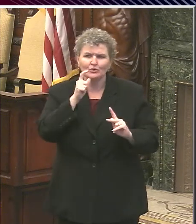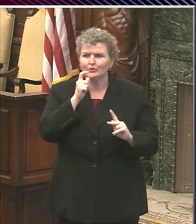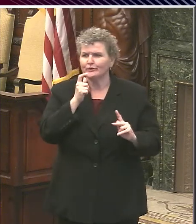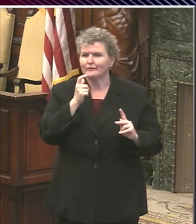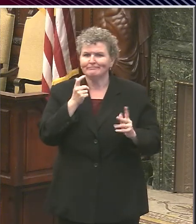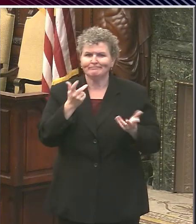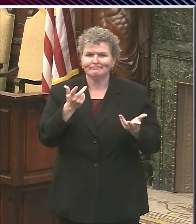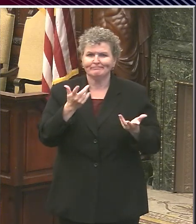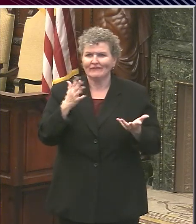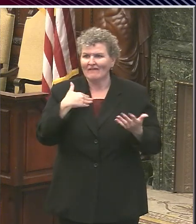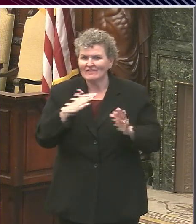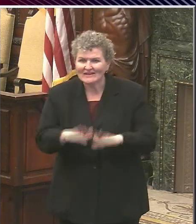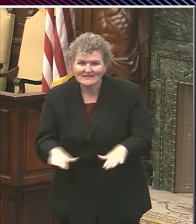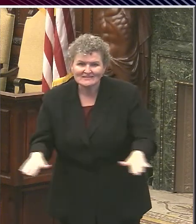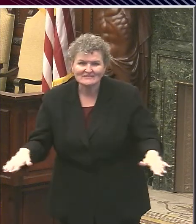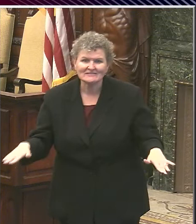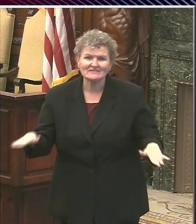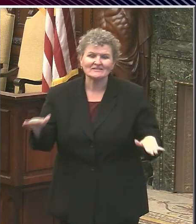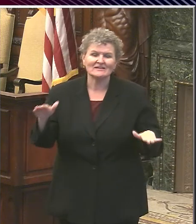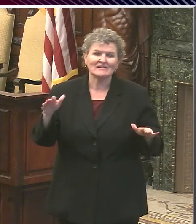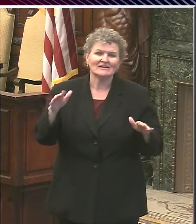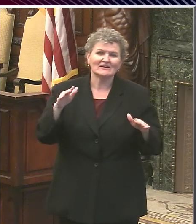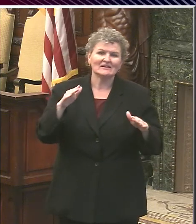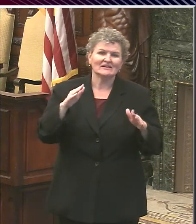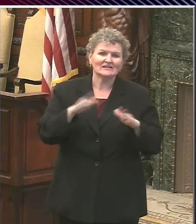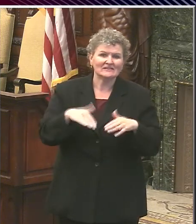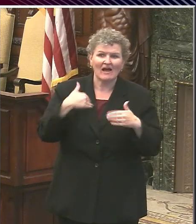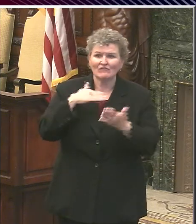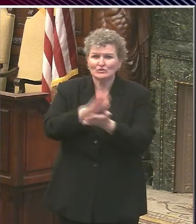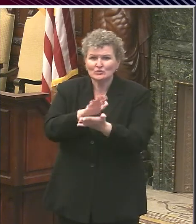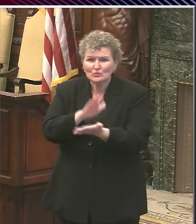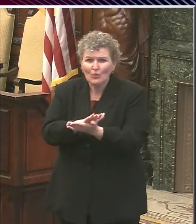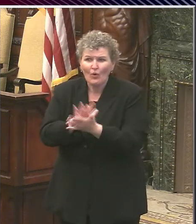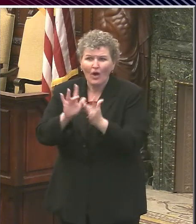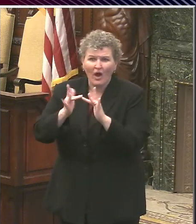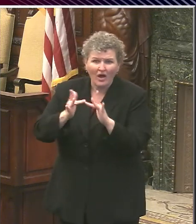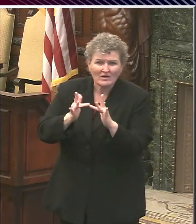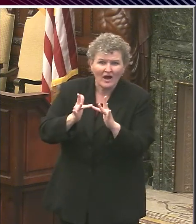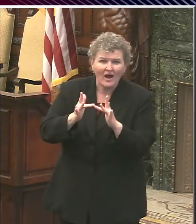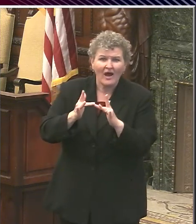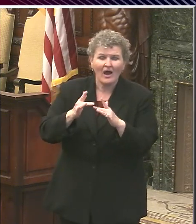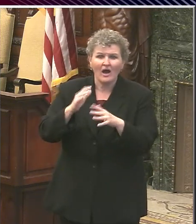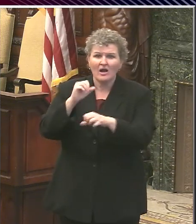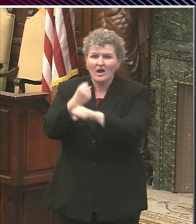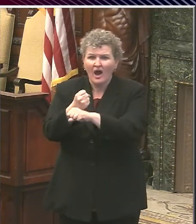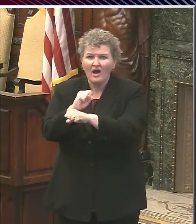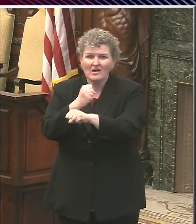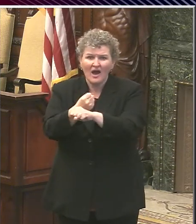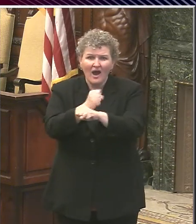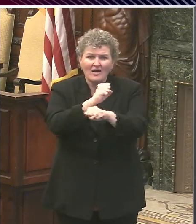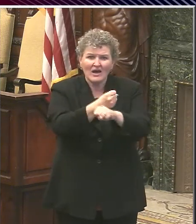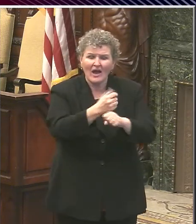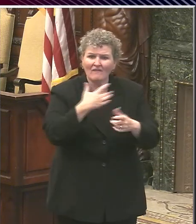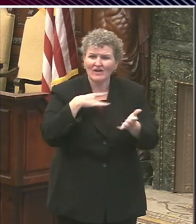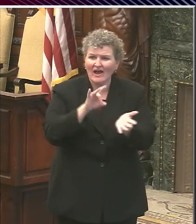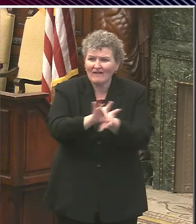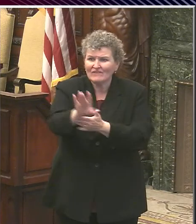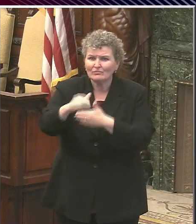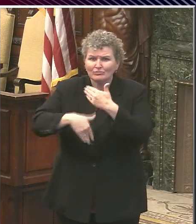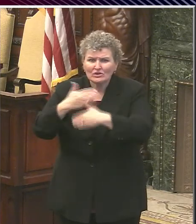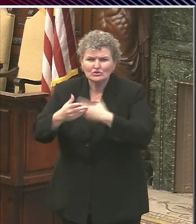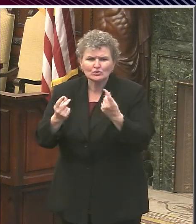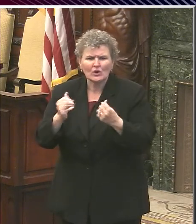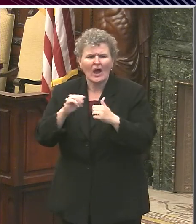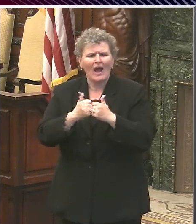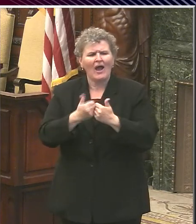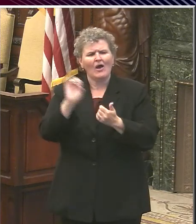kids, who are trying to go to school online and they're locked out of their apartments for an eviction clause? What kind of emergency system has been